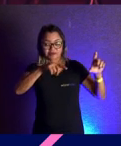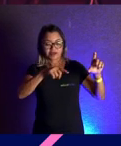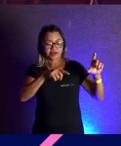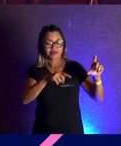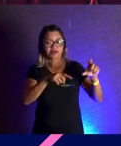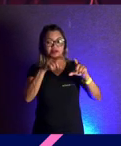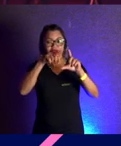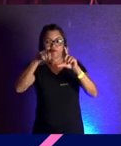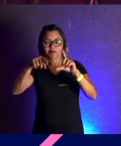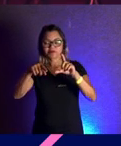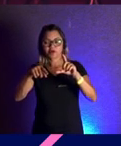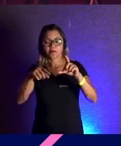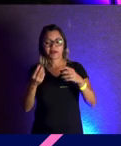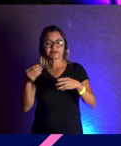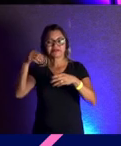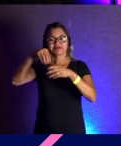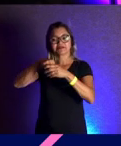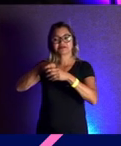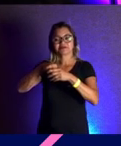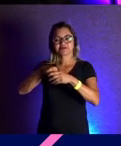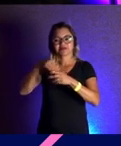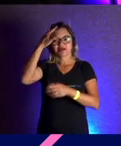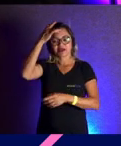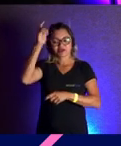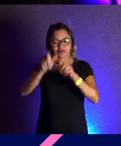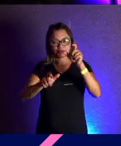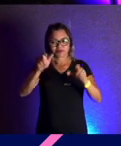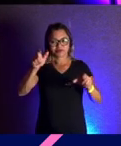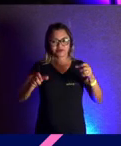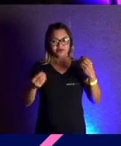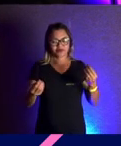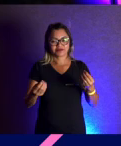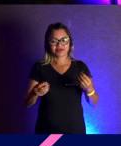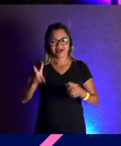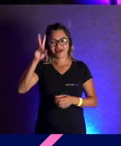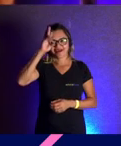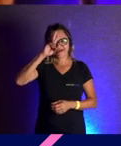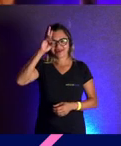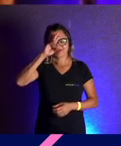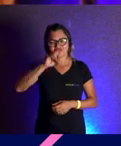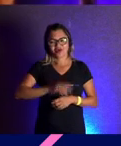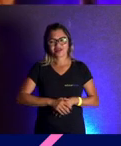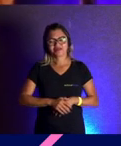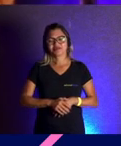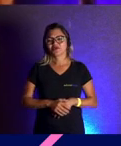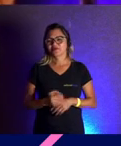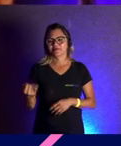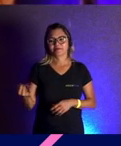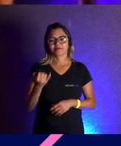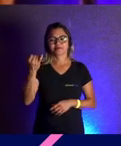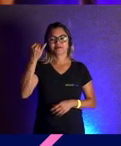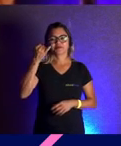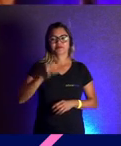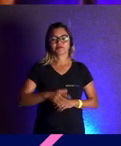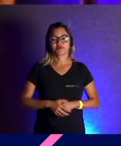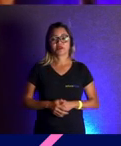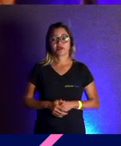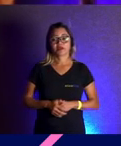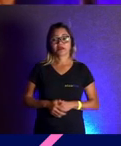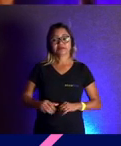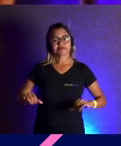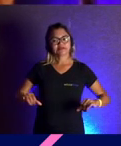one of those stories is perfectly valid and very important. And at first, you suffer. Never forget that. You can